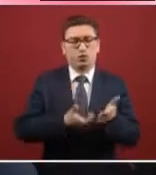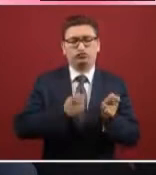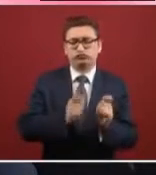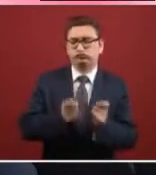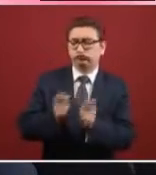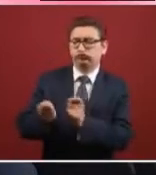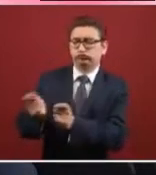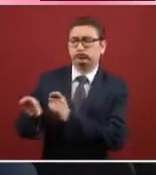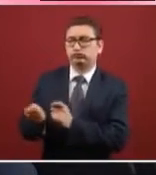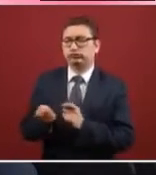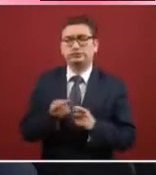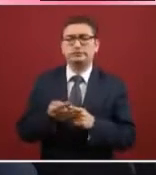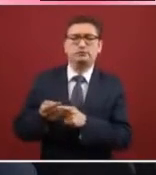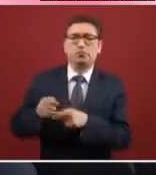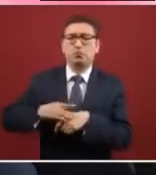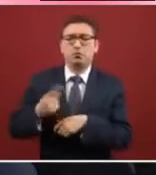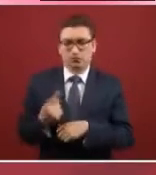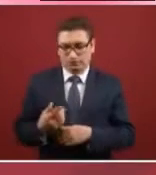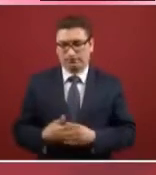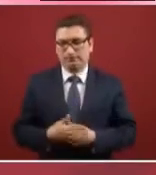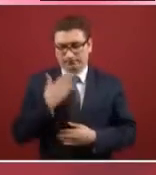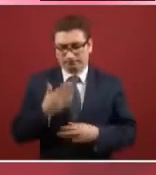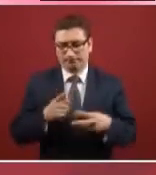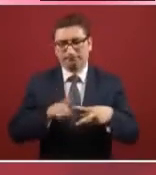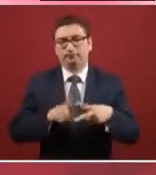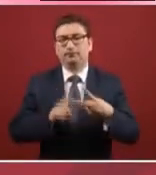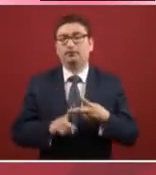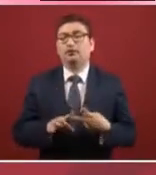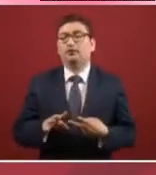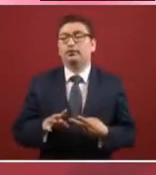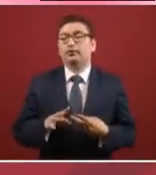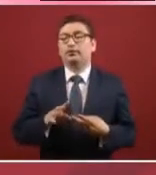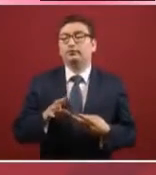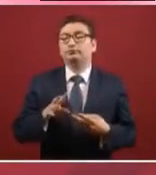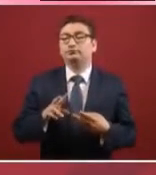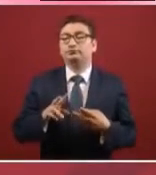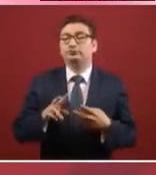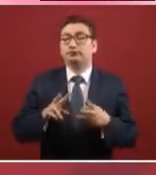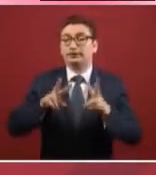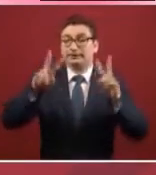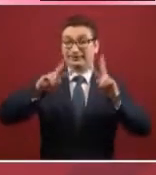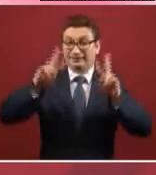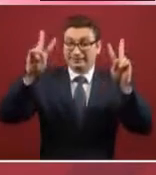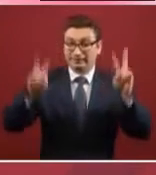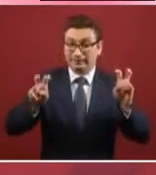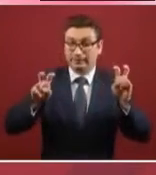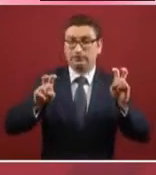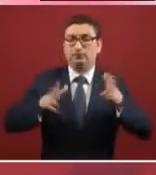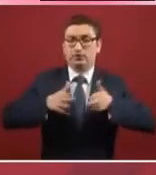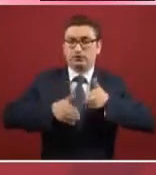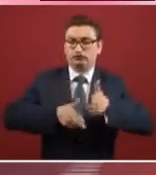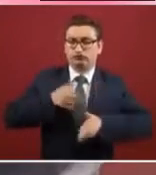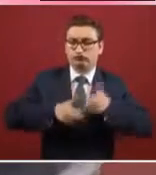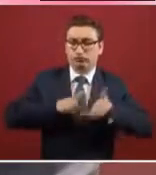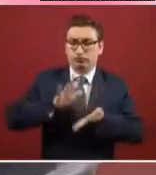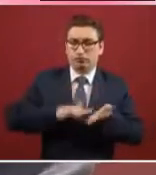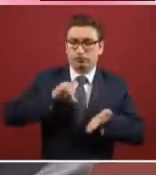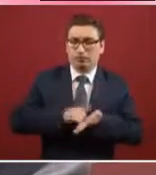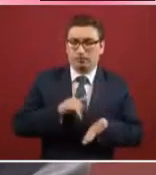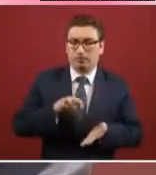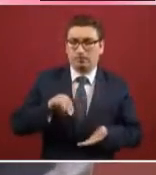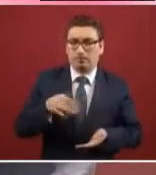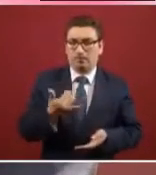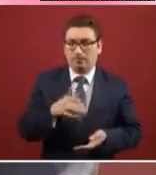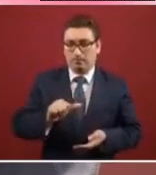the los contratos. Contracts. En cuanto al tren Maya, va. Regarding the train, the Maya vamos train. A